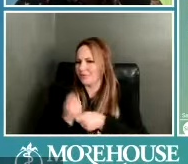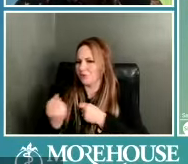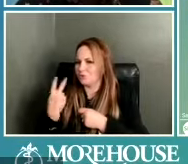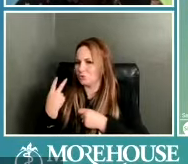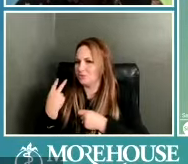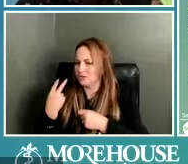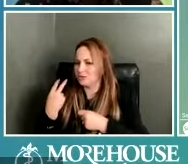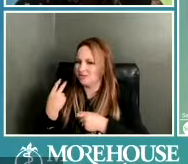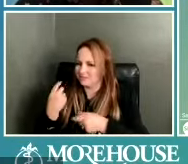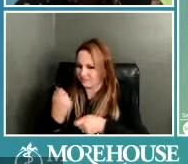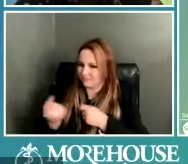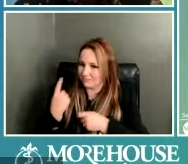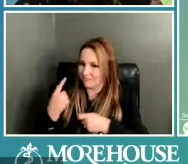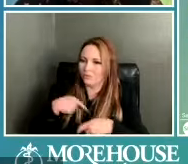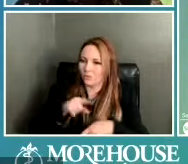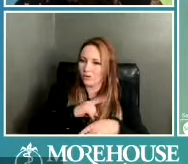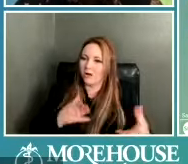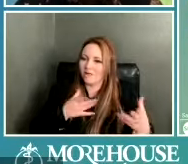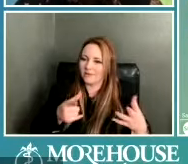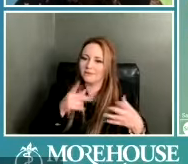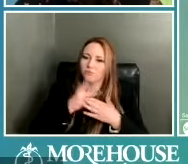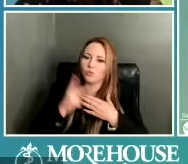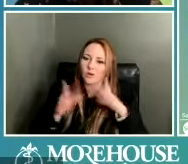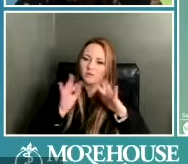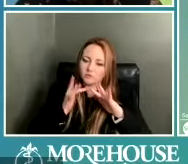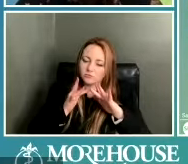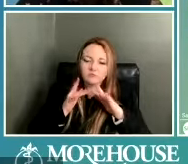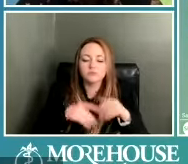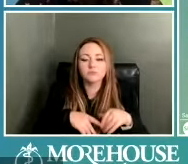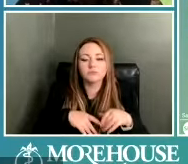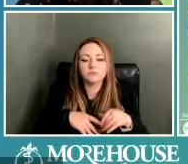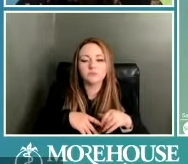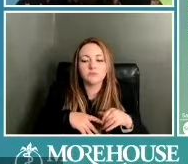have offered this program virtually. And as Jareese mentioned, we